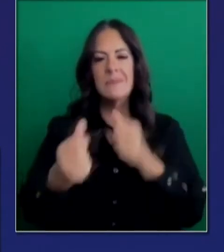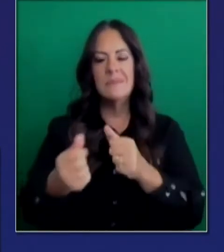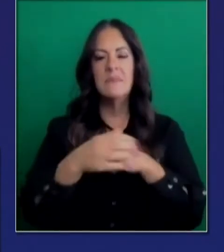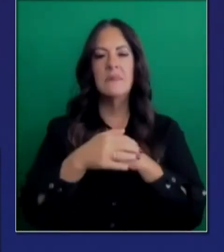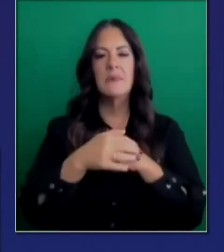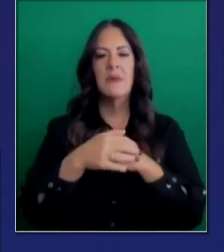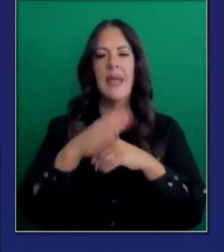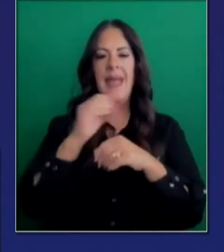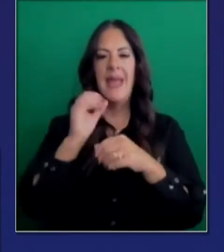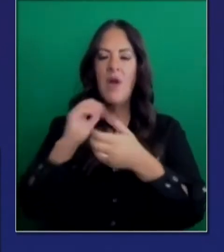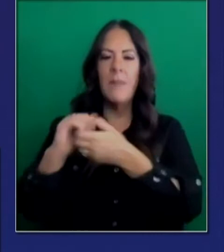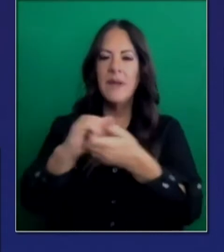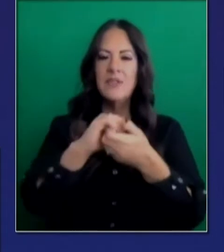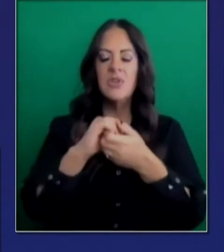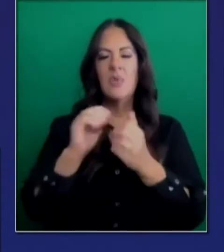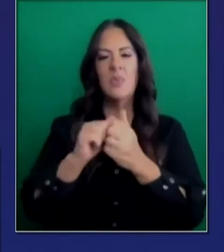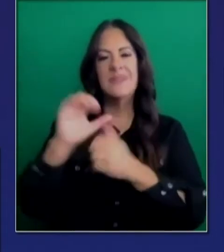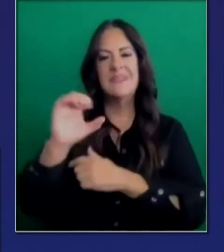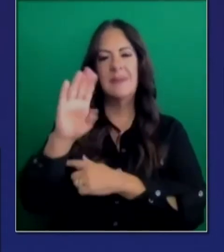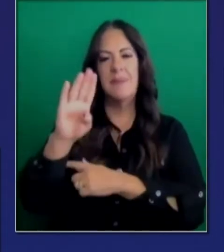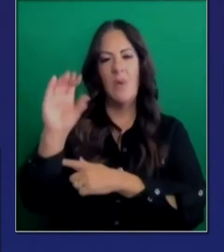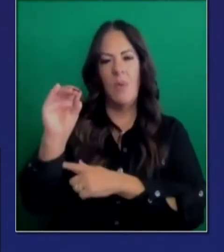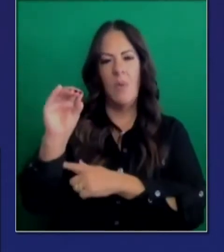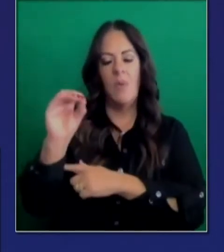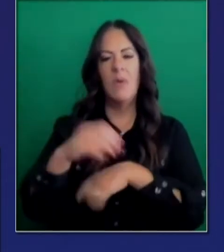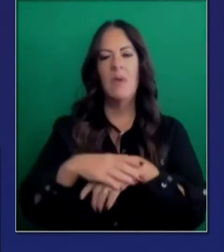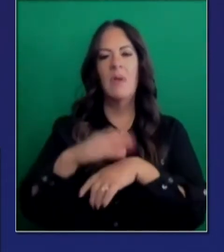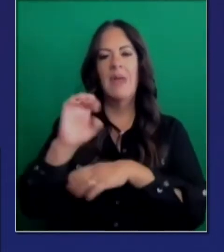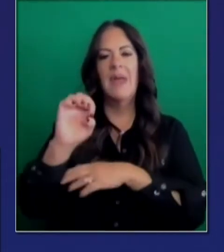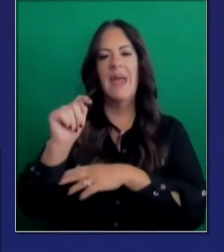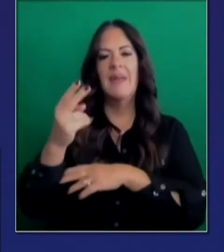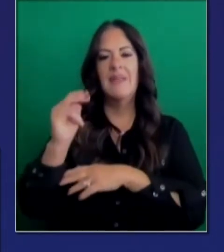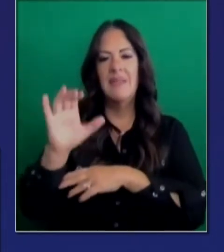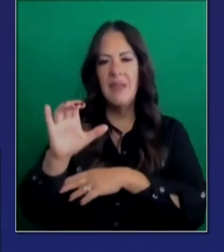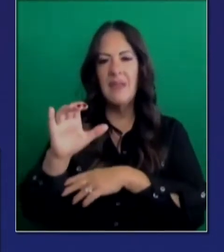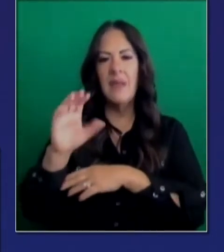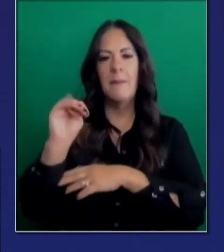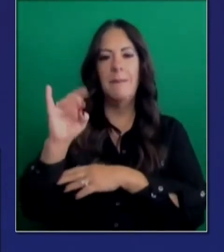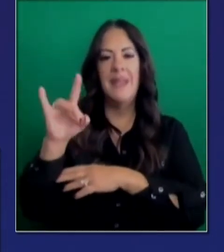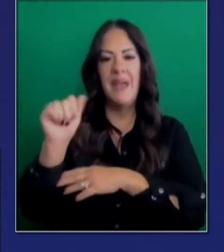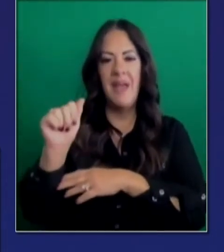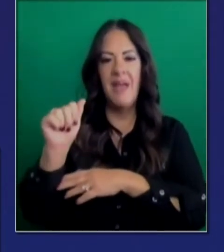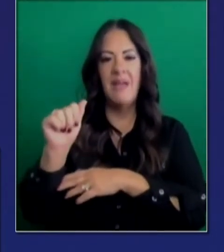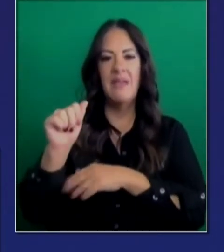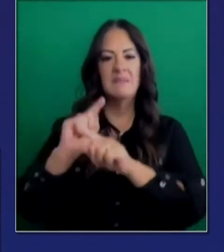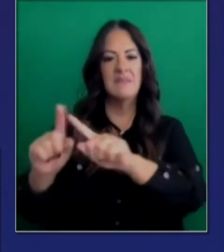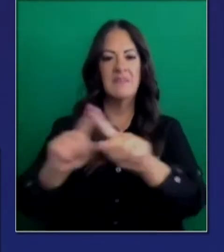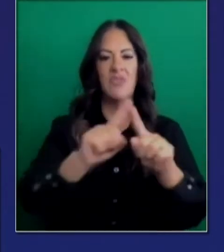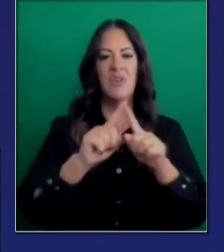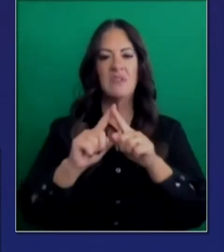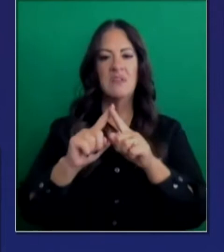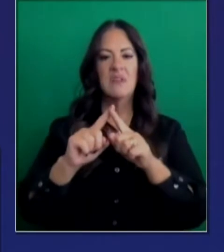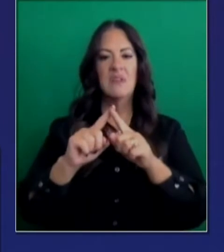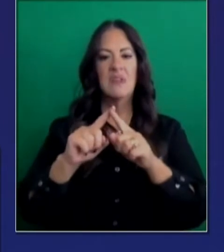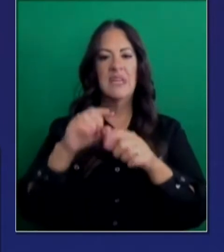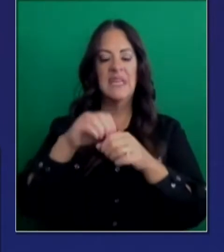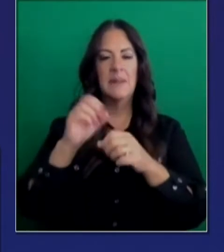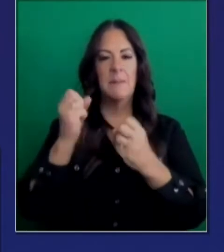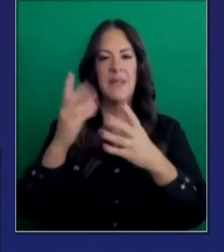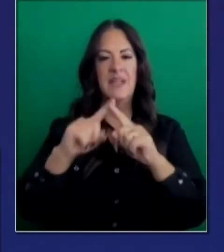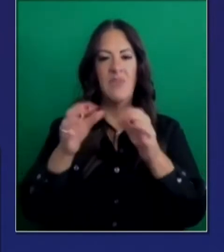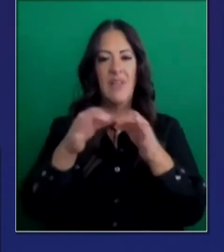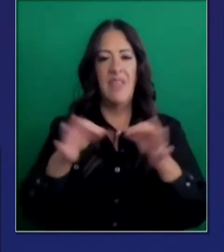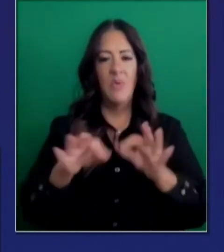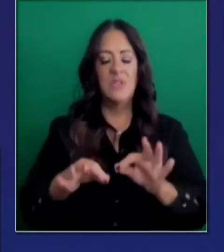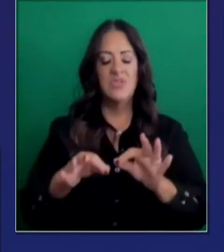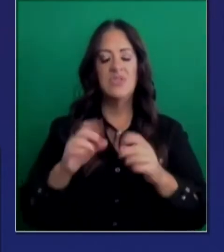with CBOs, ethnic media, and the like. So substantial and significant effort in this